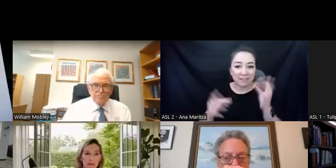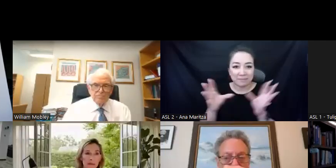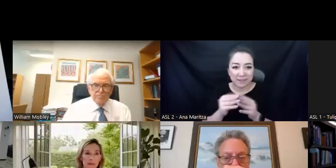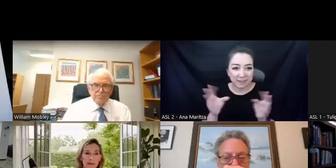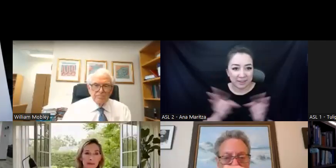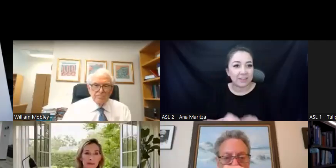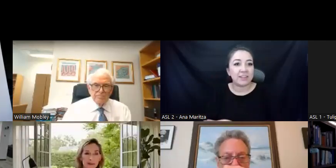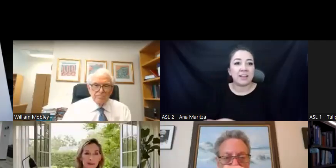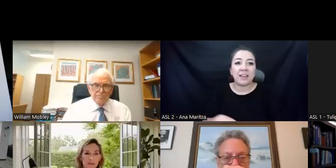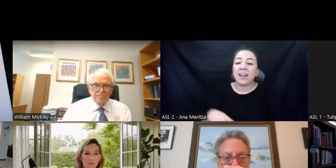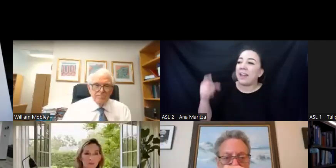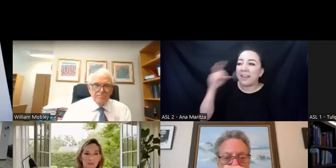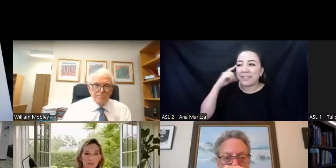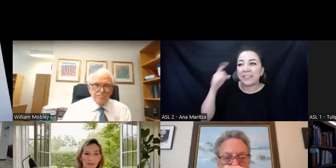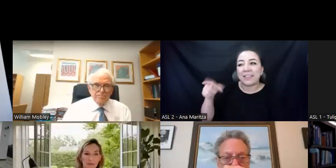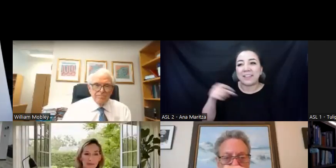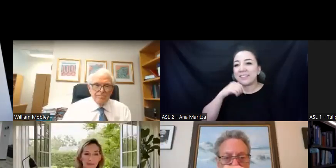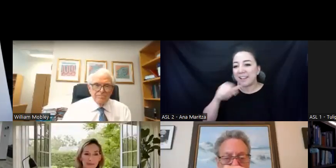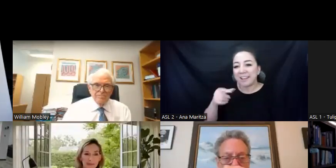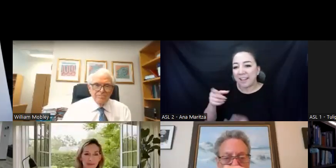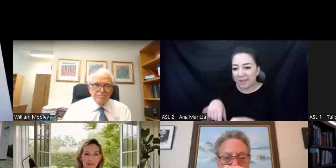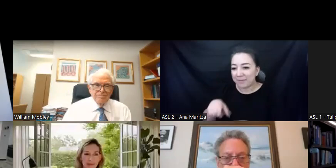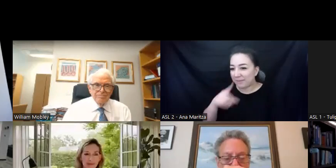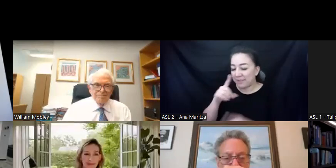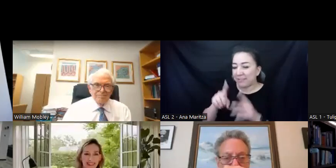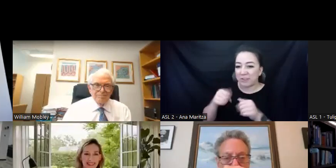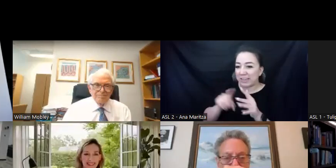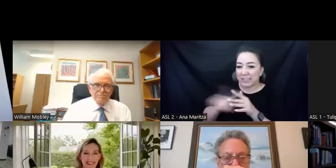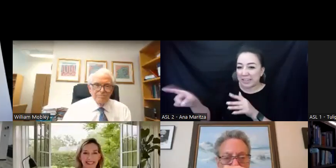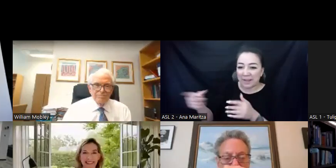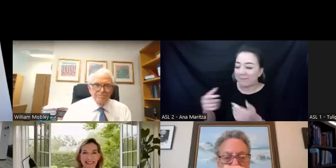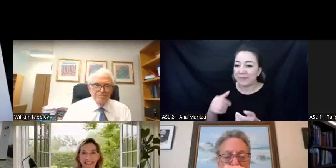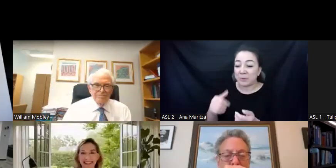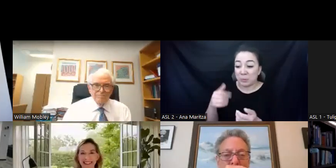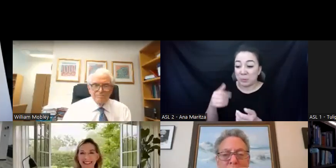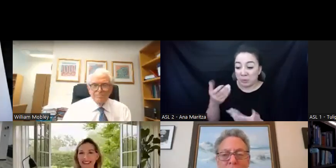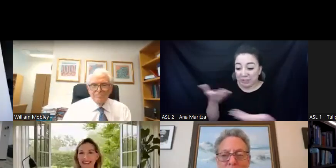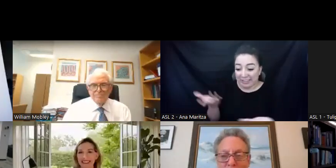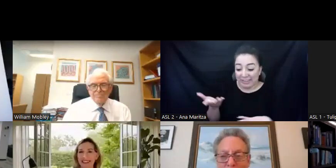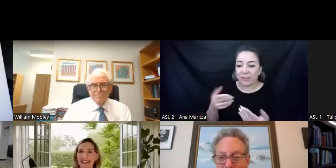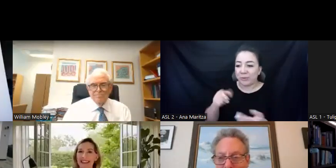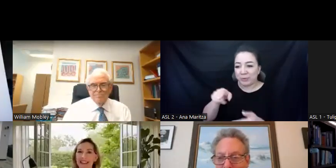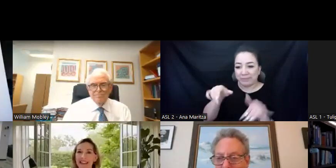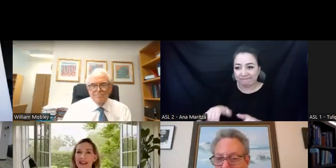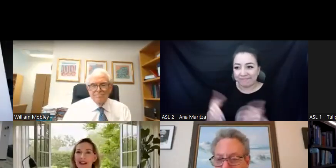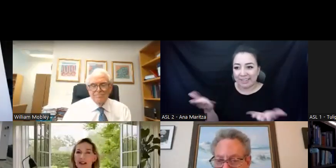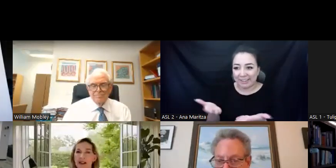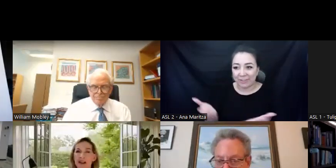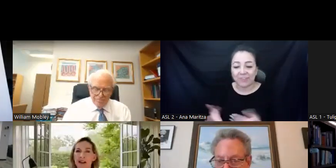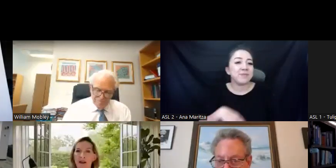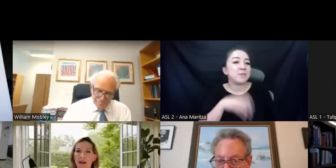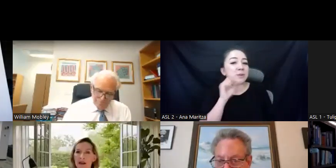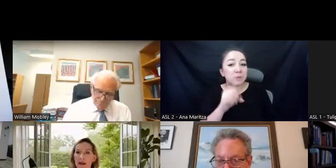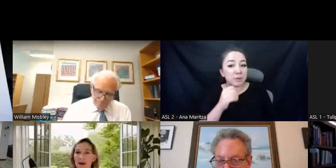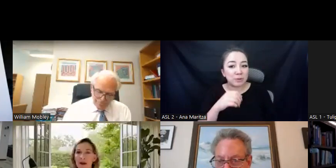I think that's highly unlikely if you're trying to escape. Once you're here, you're here. So in